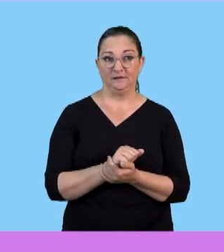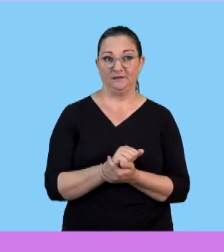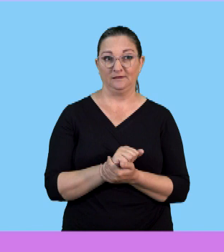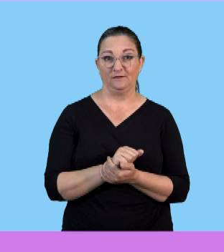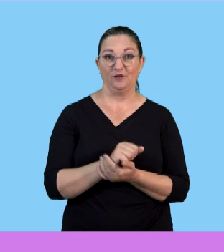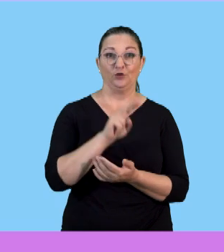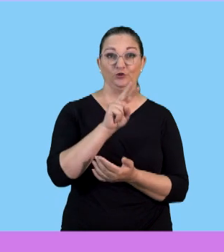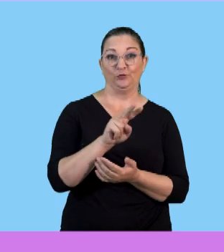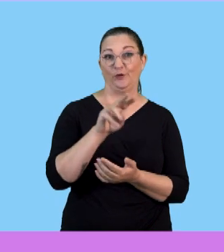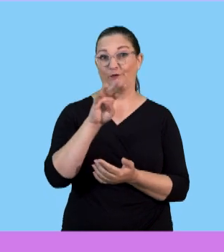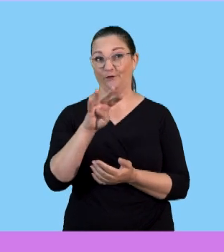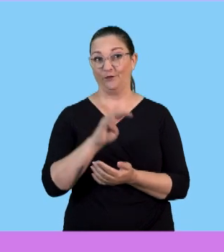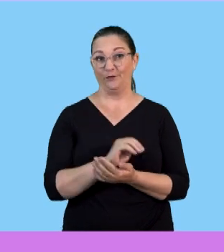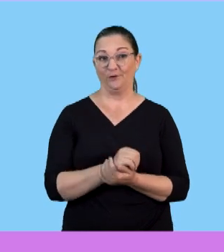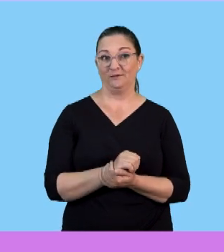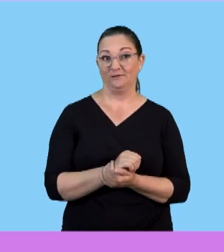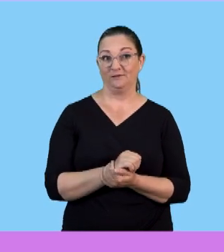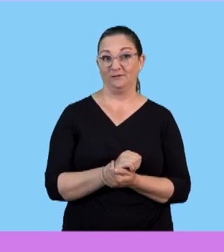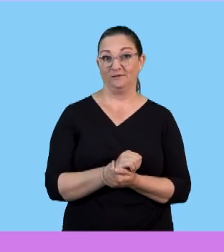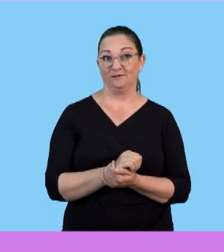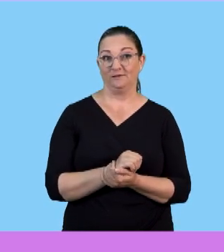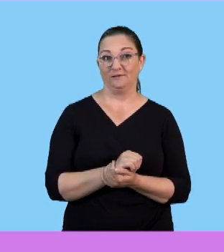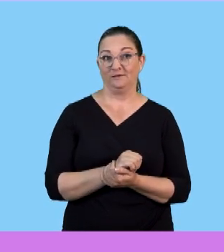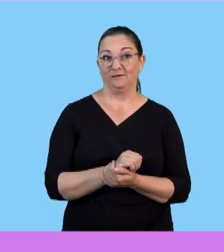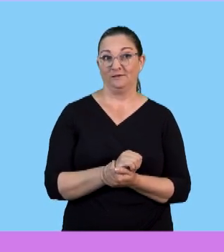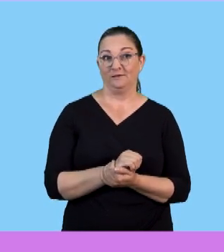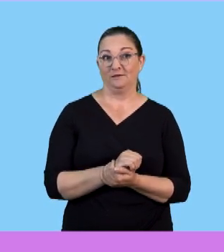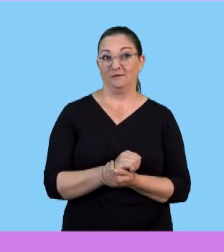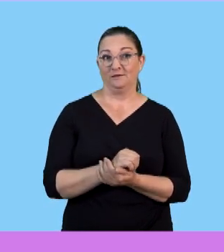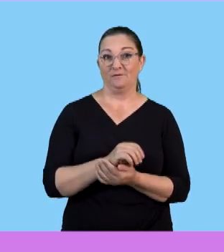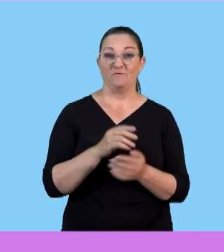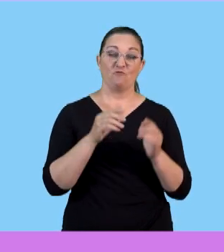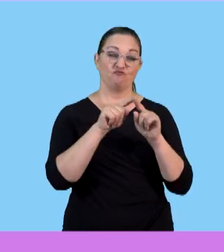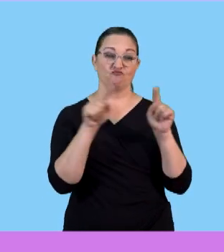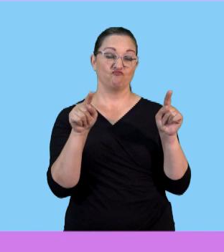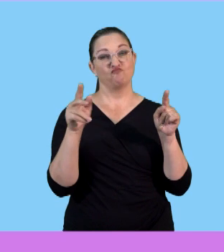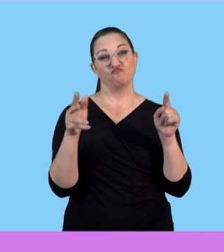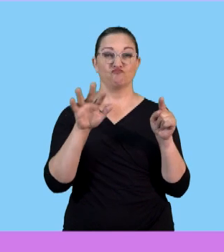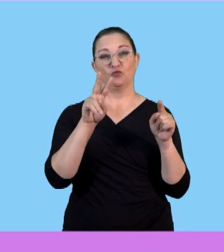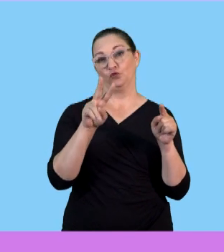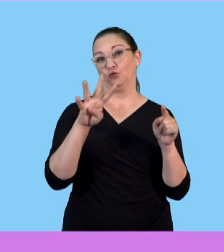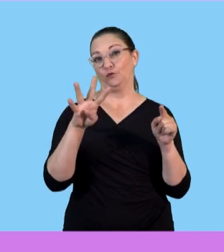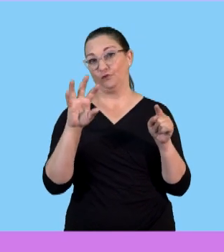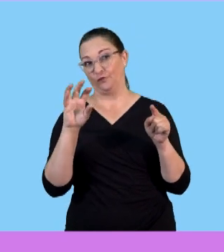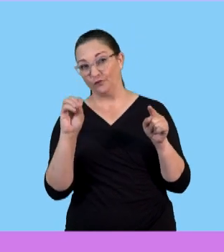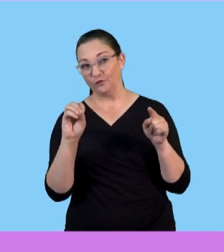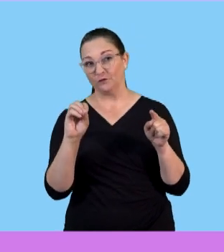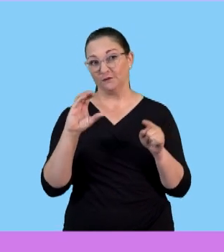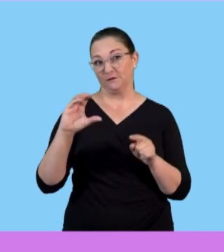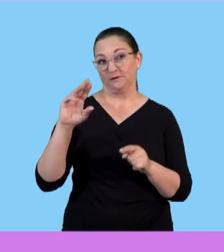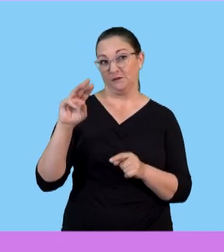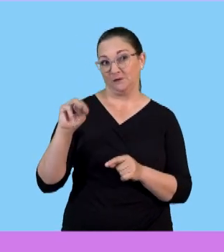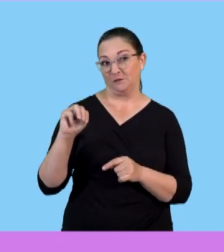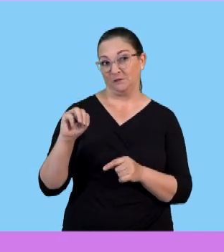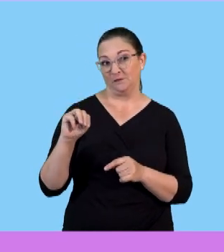and 24. So that is going to be 240